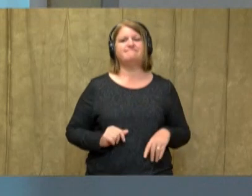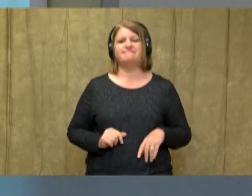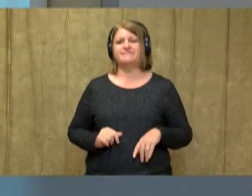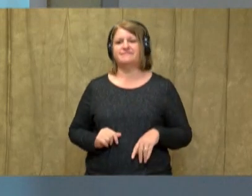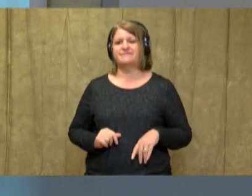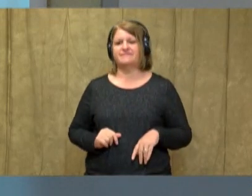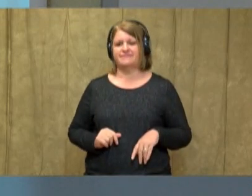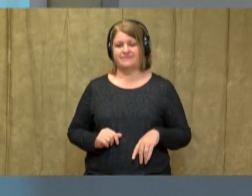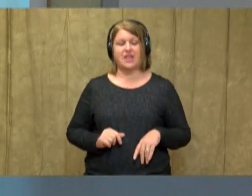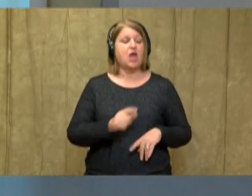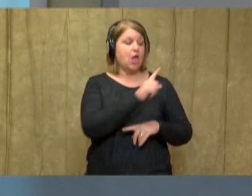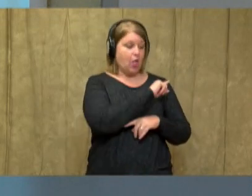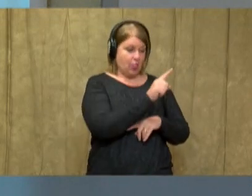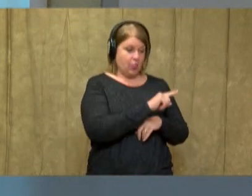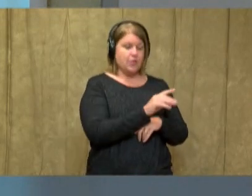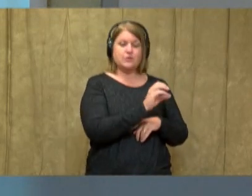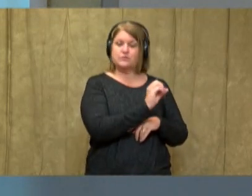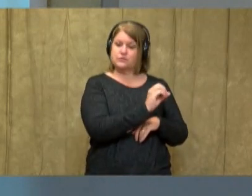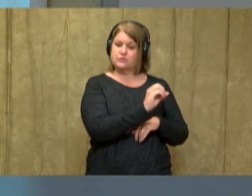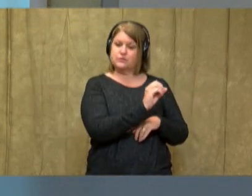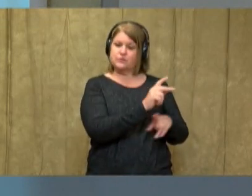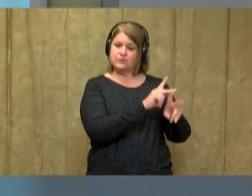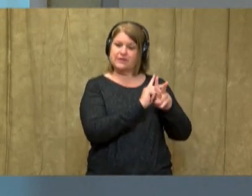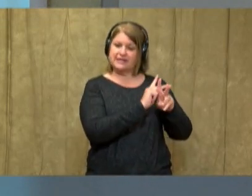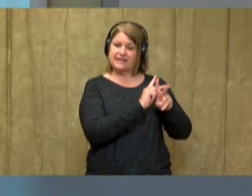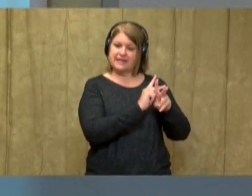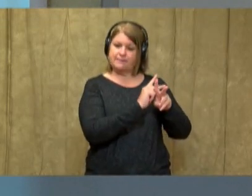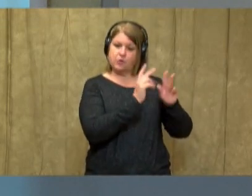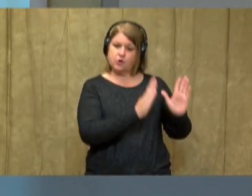They feed the animals.